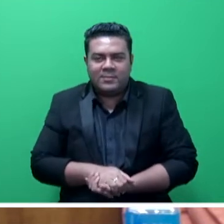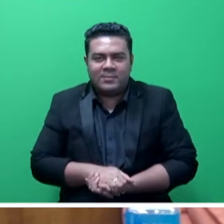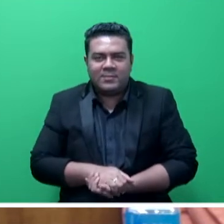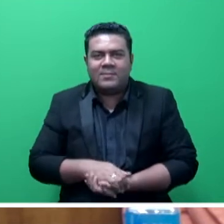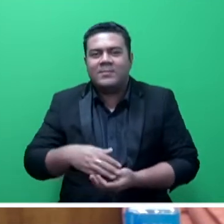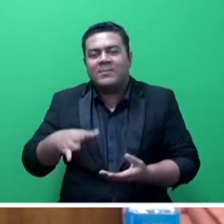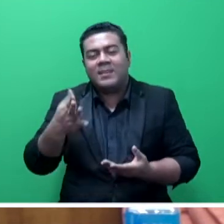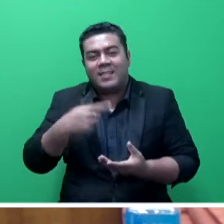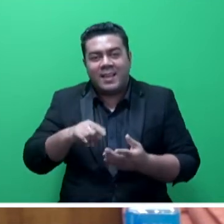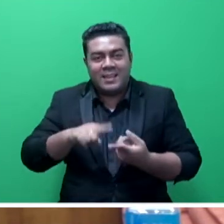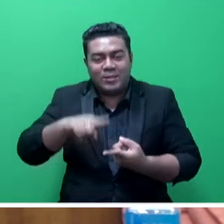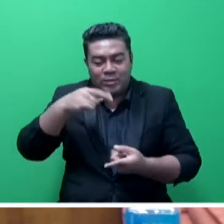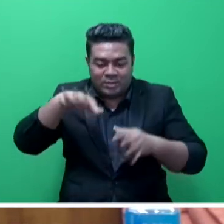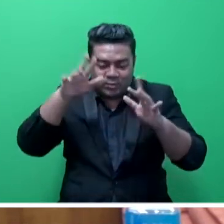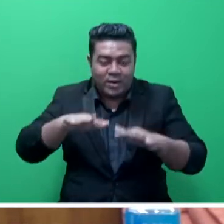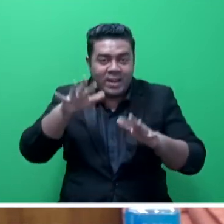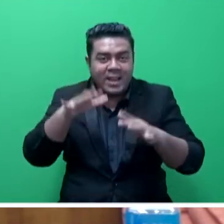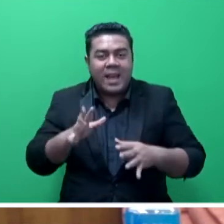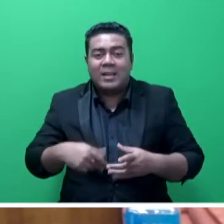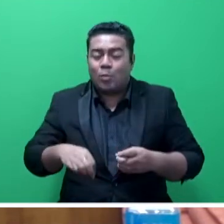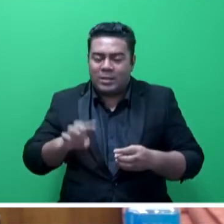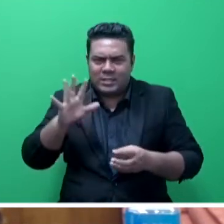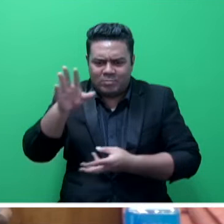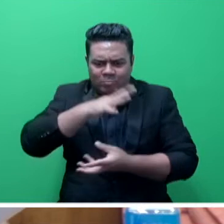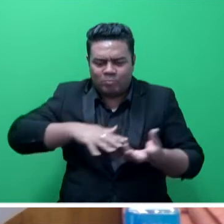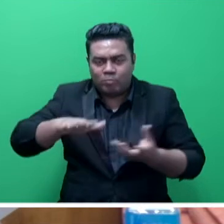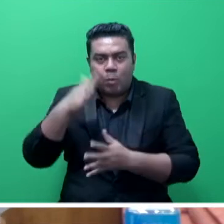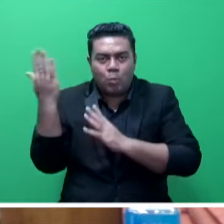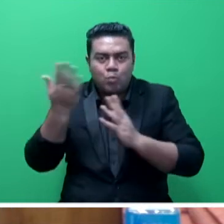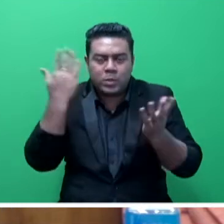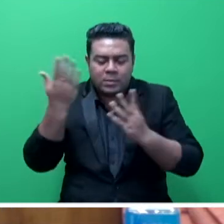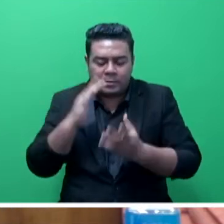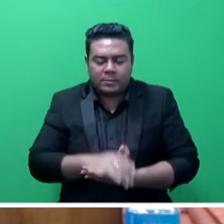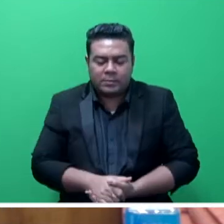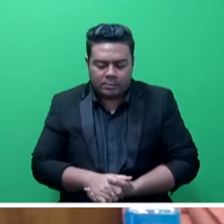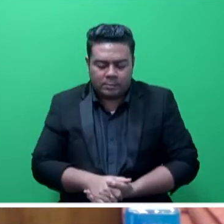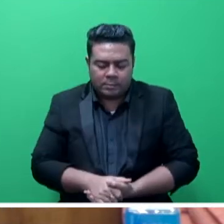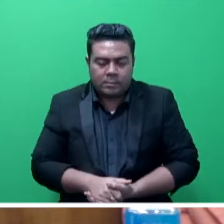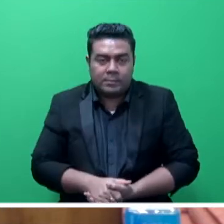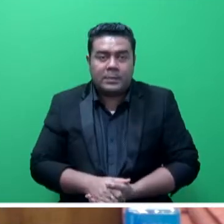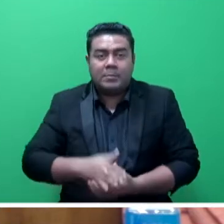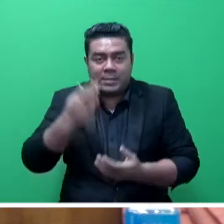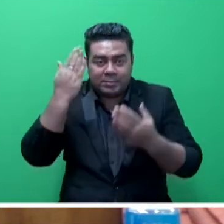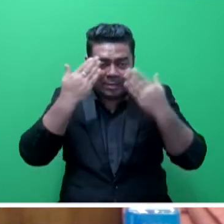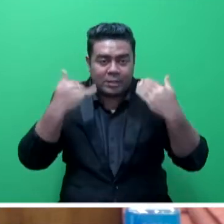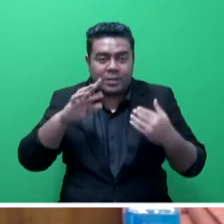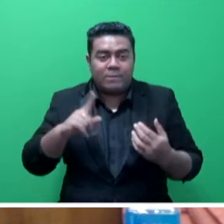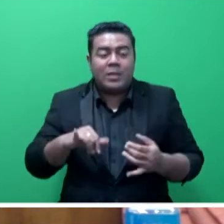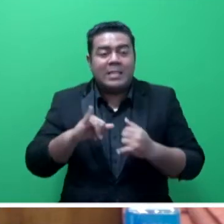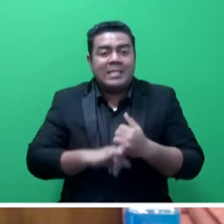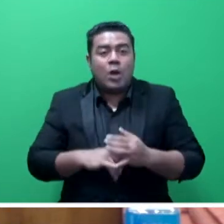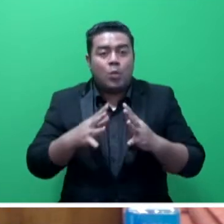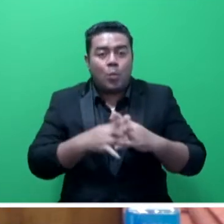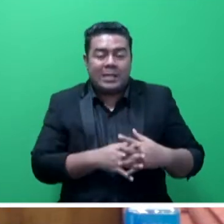increased rainfall, and also the large storm surges that are impacting on our coastlines. Mr. Speaker, sir, for the Southwest